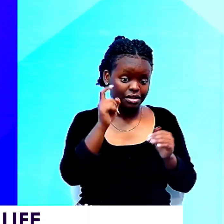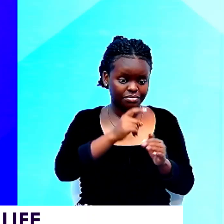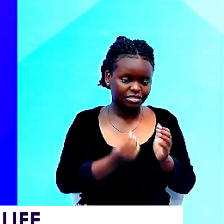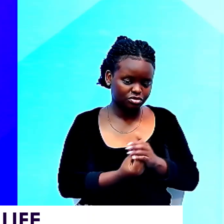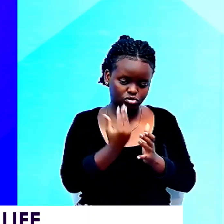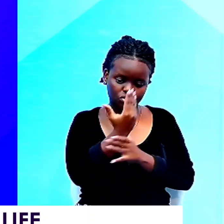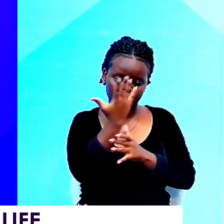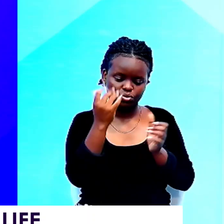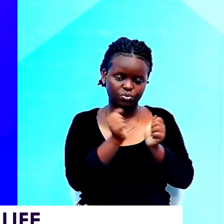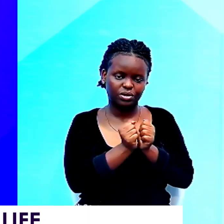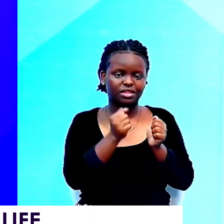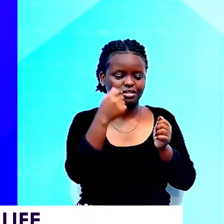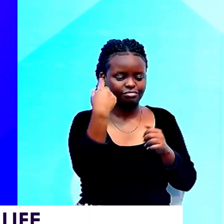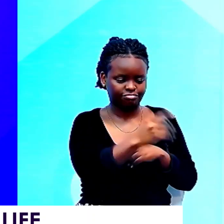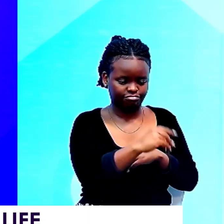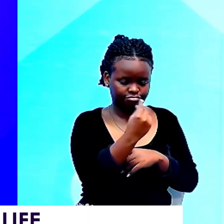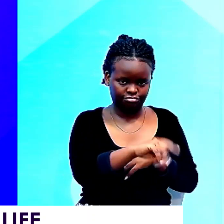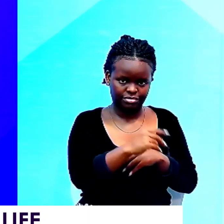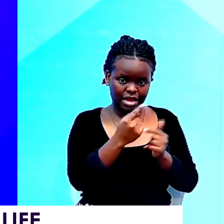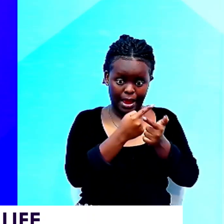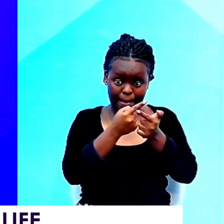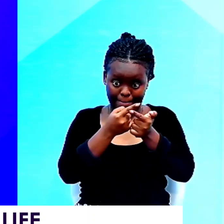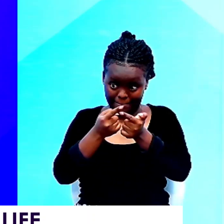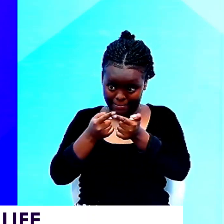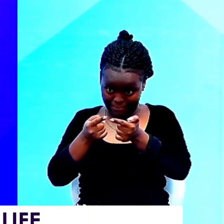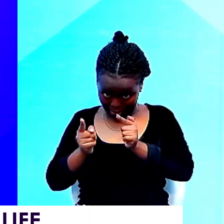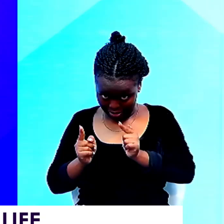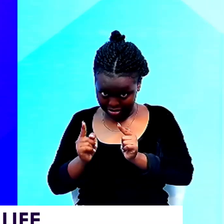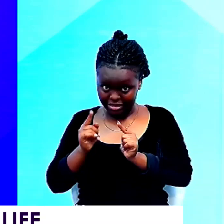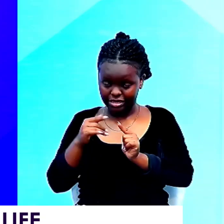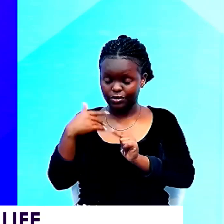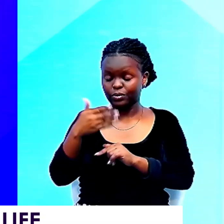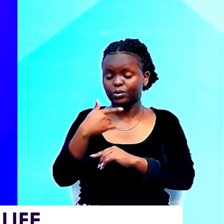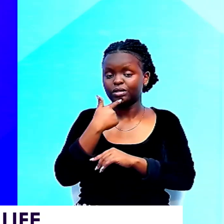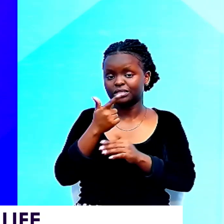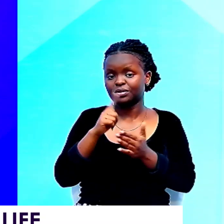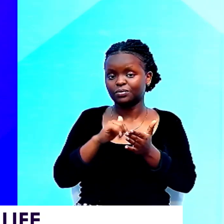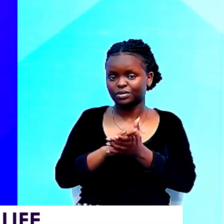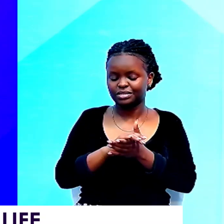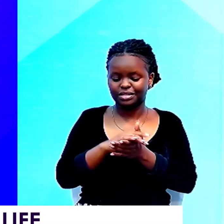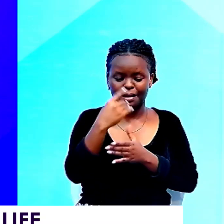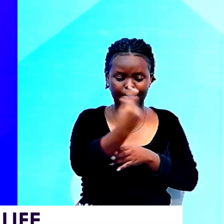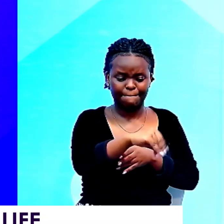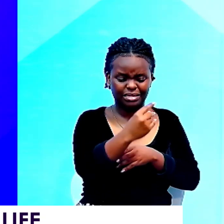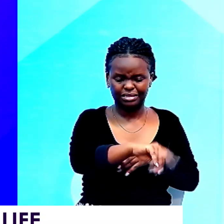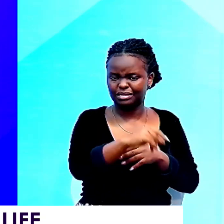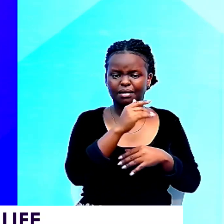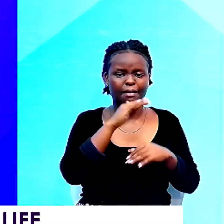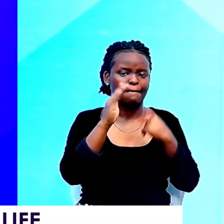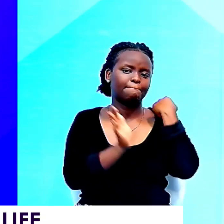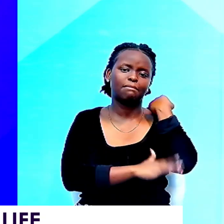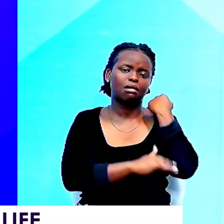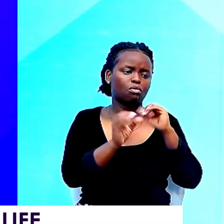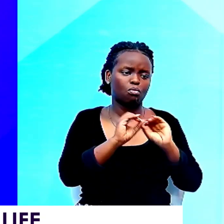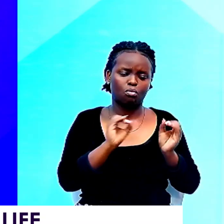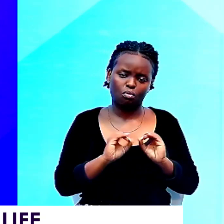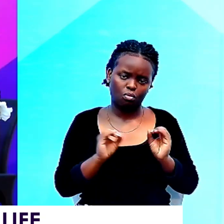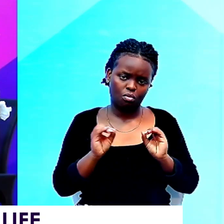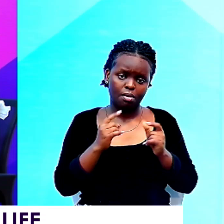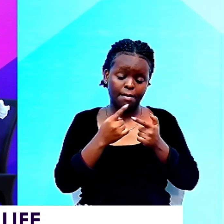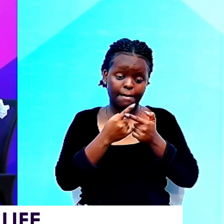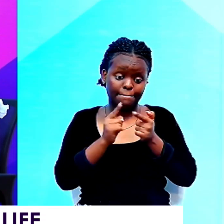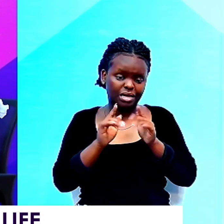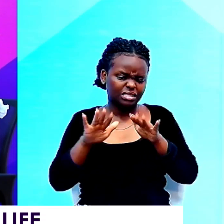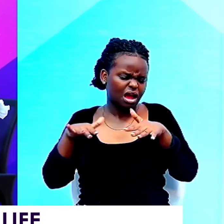must go together. But I always say that the rod is not bad. Okay. But